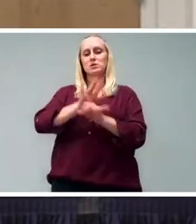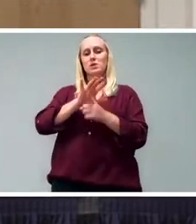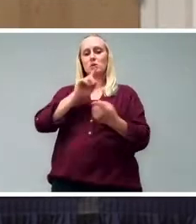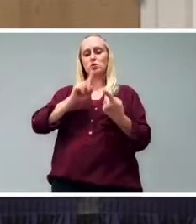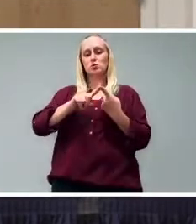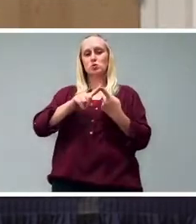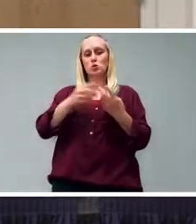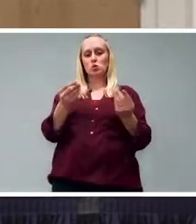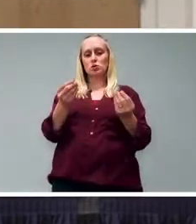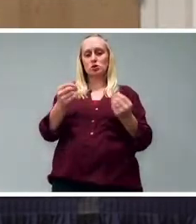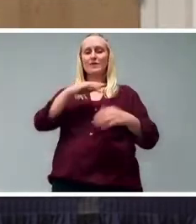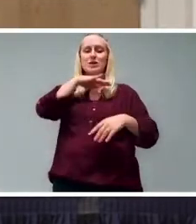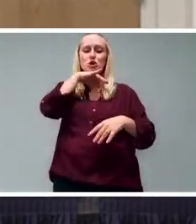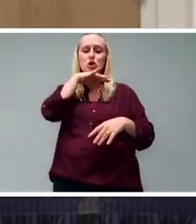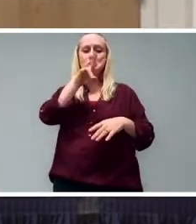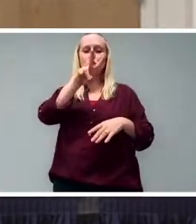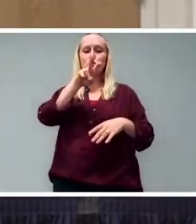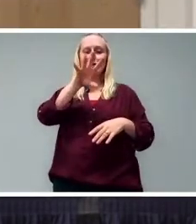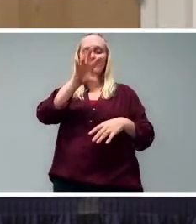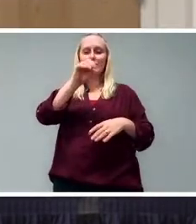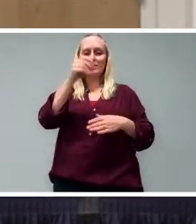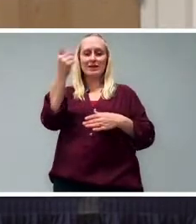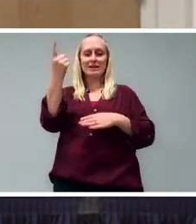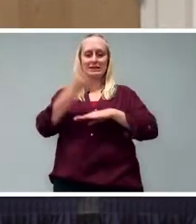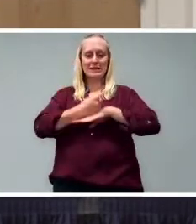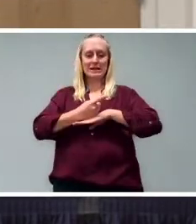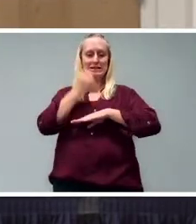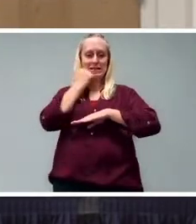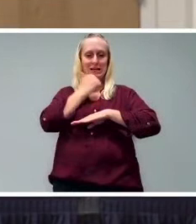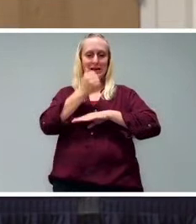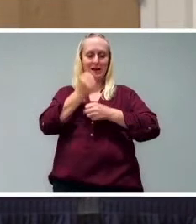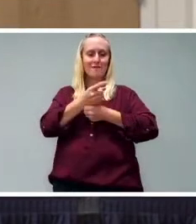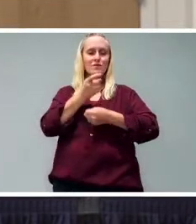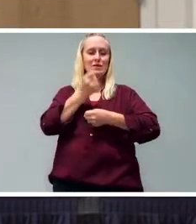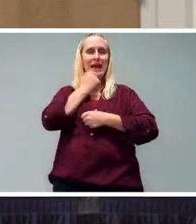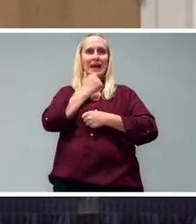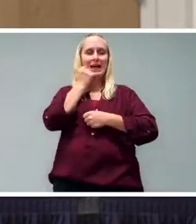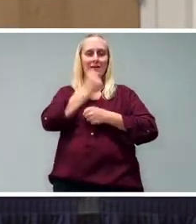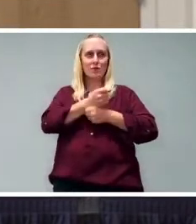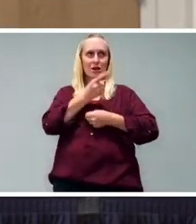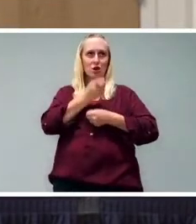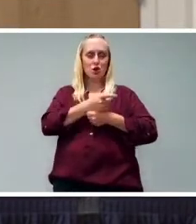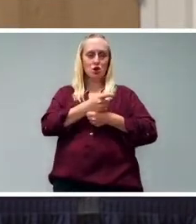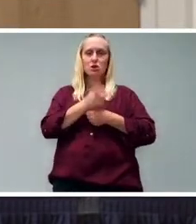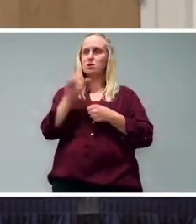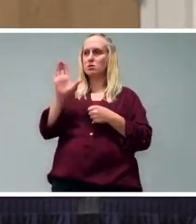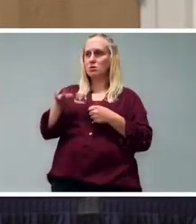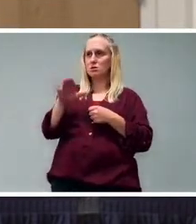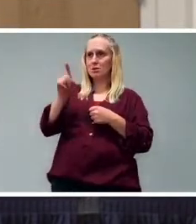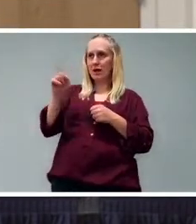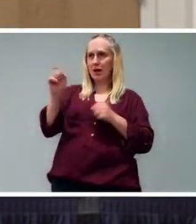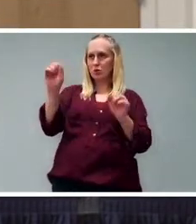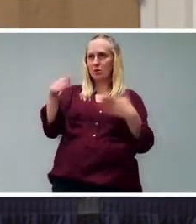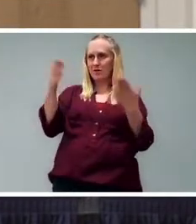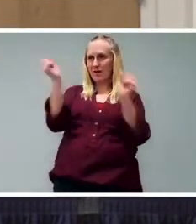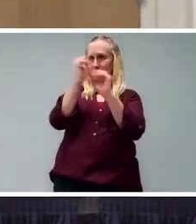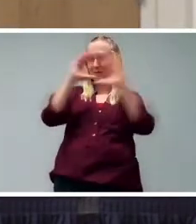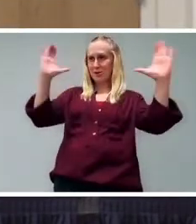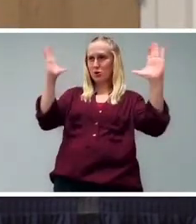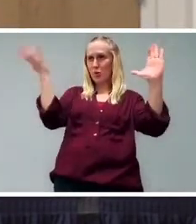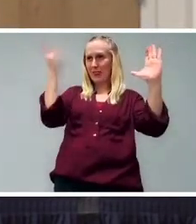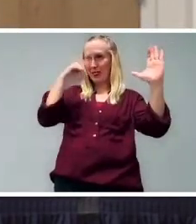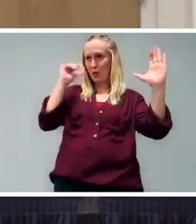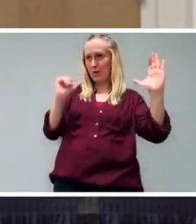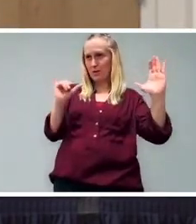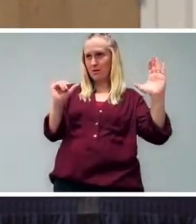soil 250 days a year. Okay, so Lynn, can you give us a picture of what that would look like